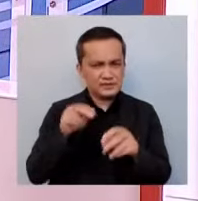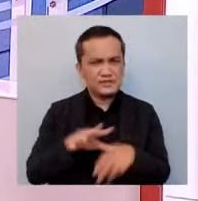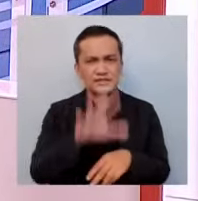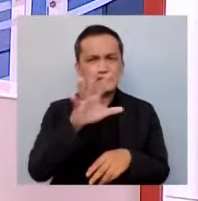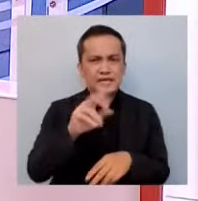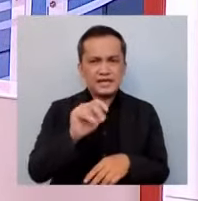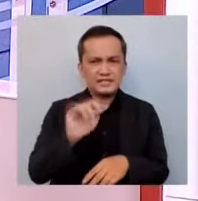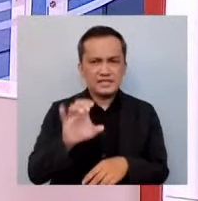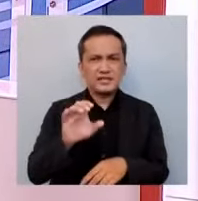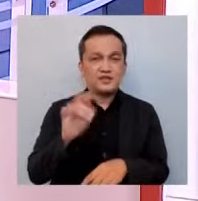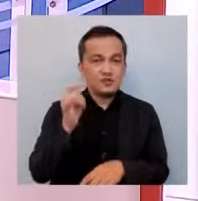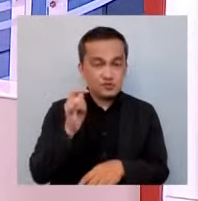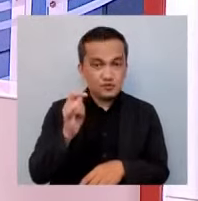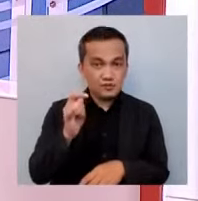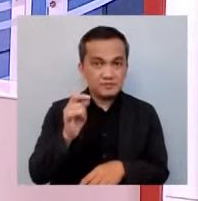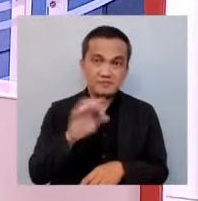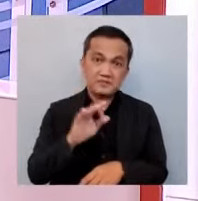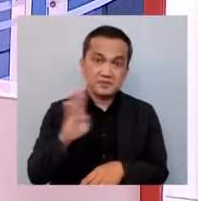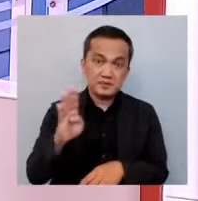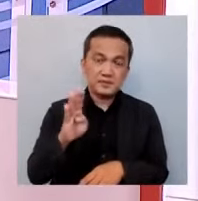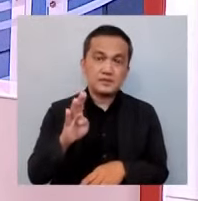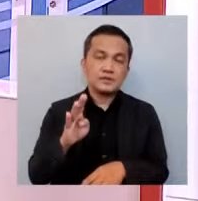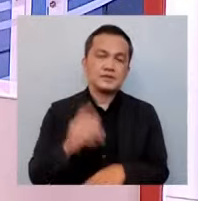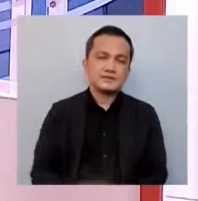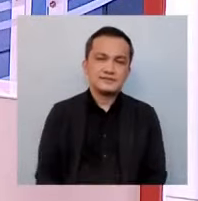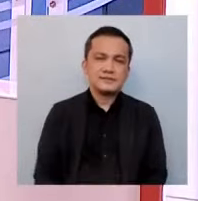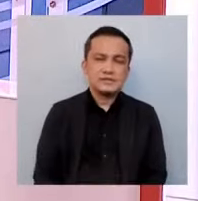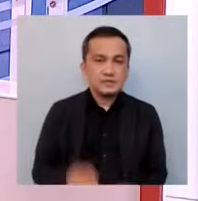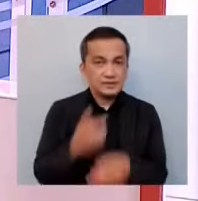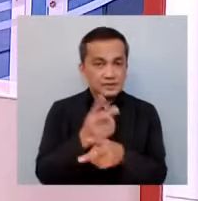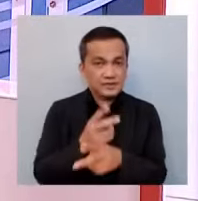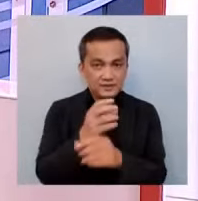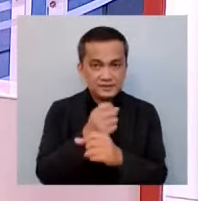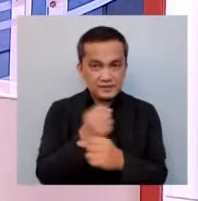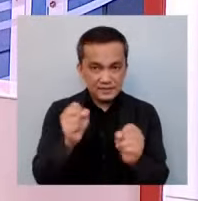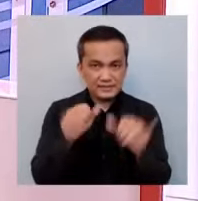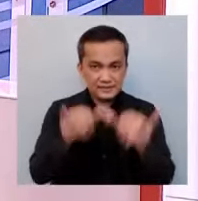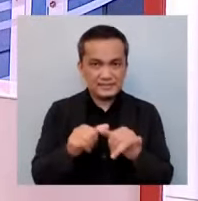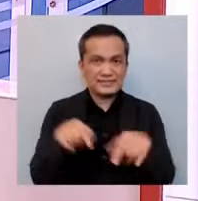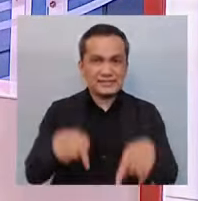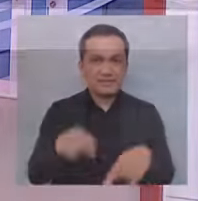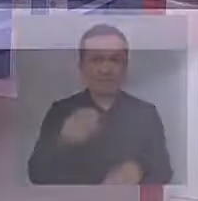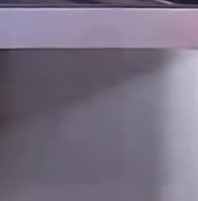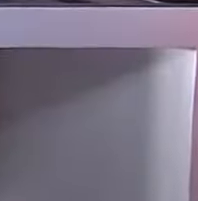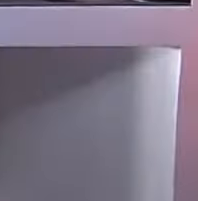YouTube channel and on ANC 24/7 on Facebook. Keep safe. Keep it here on ANC.